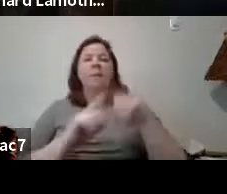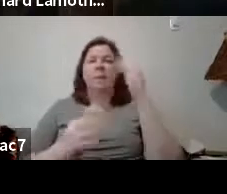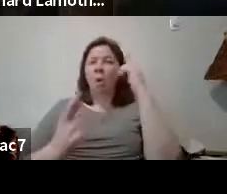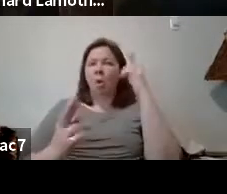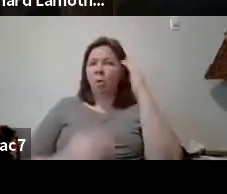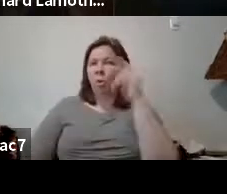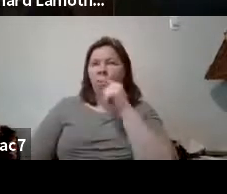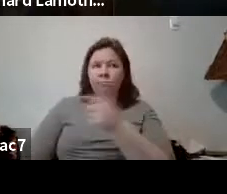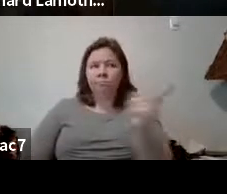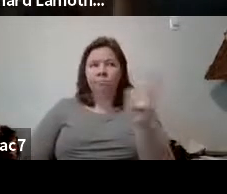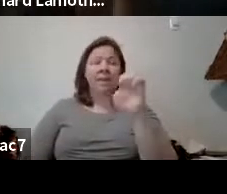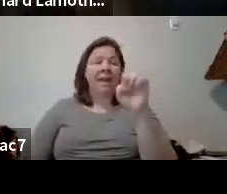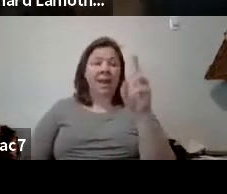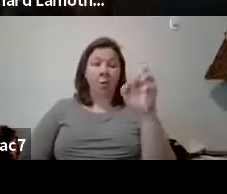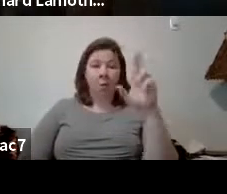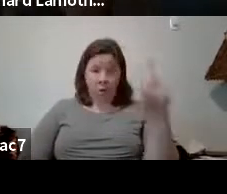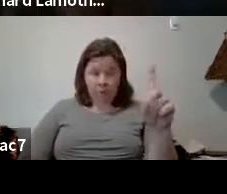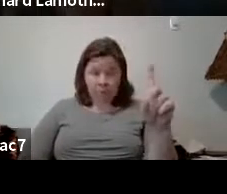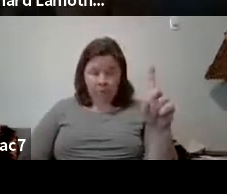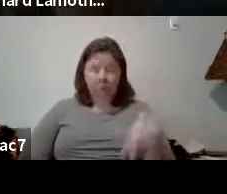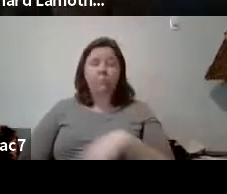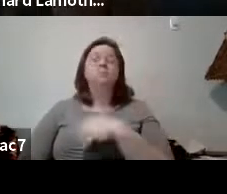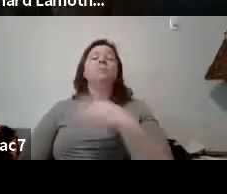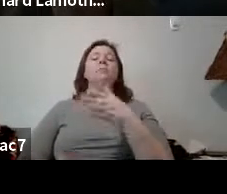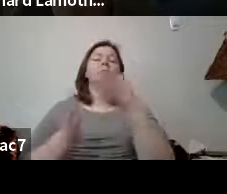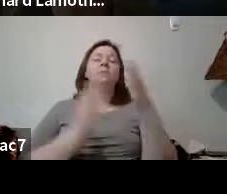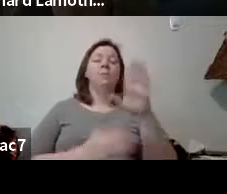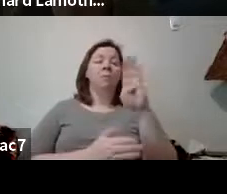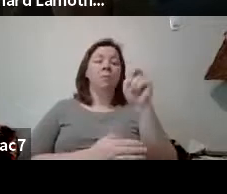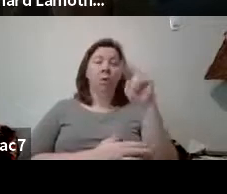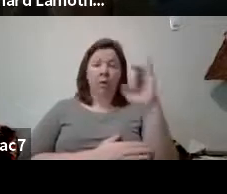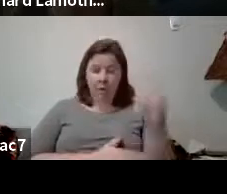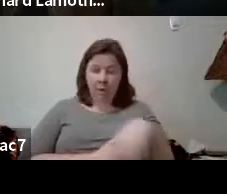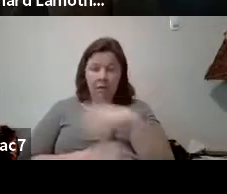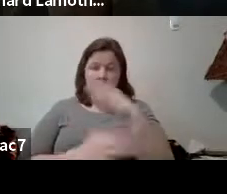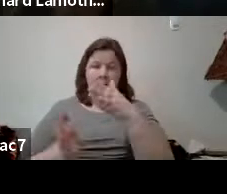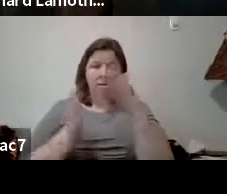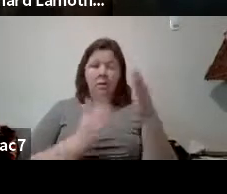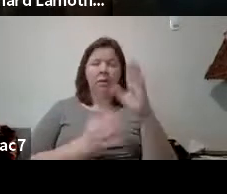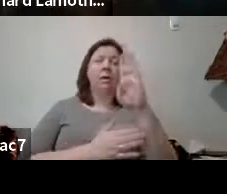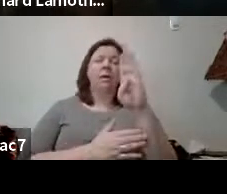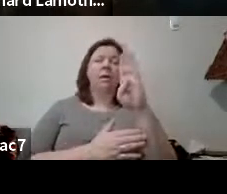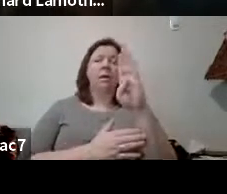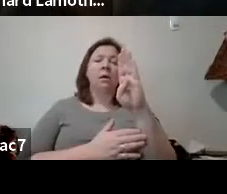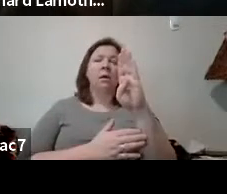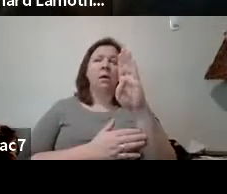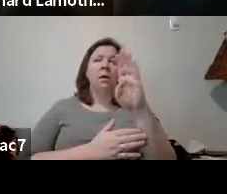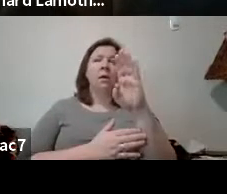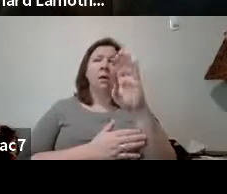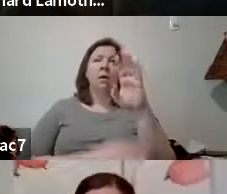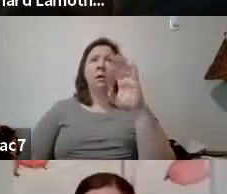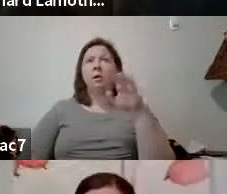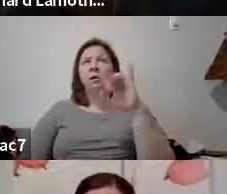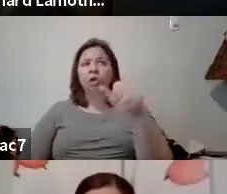are. Edward Henderson, welcome. Bonnie Ogba, welcome to you. C4 Brits, welcome to you.